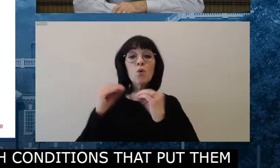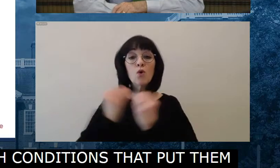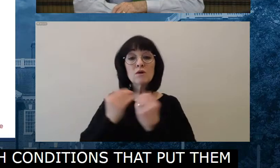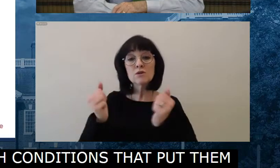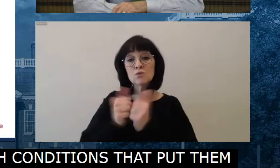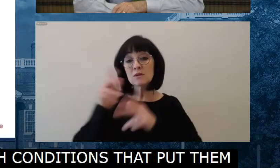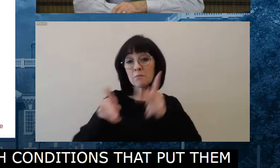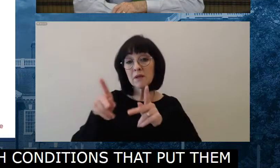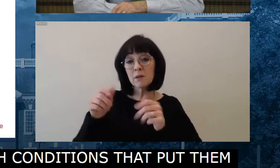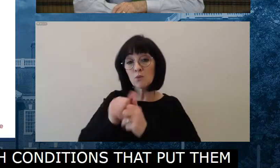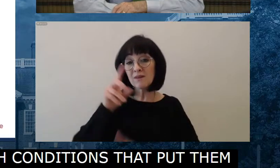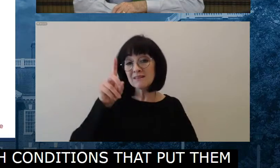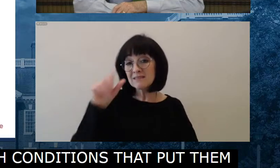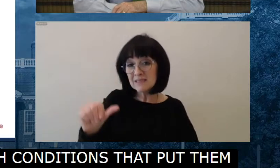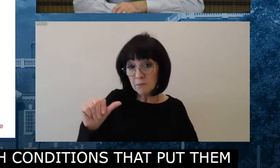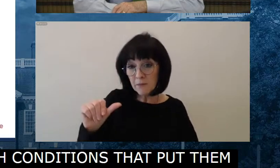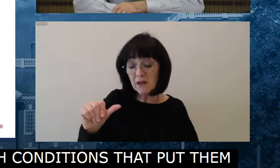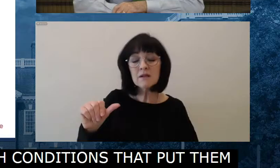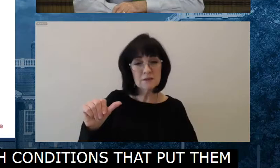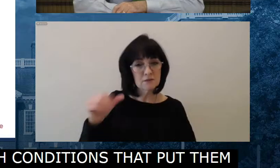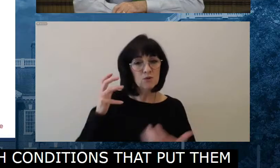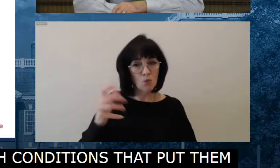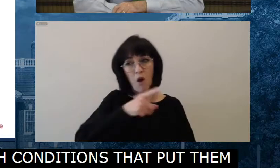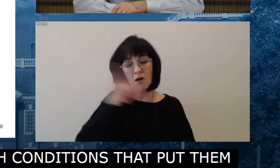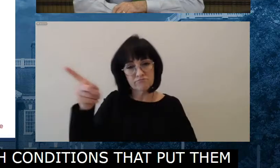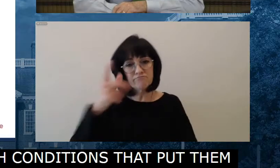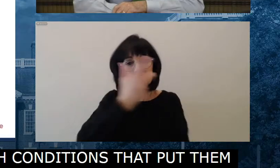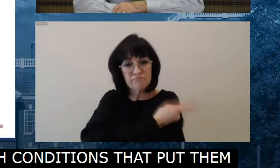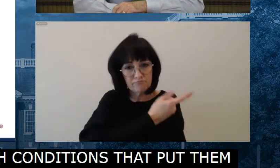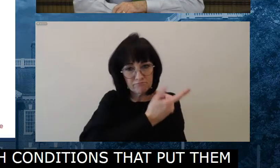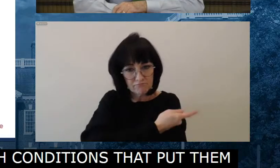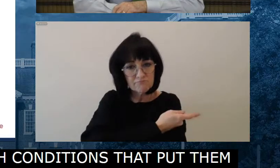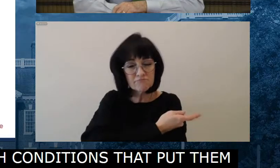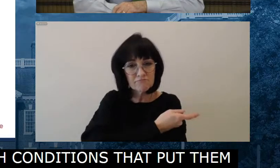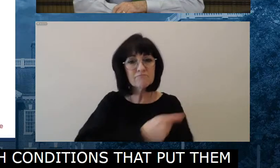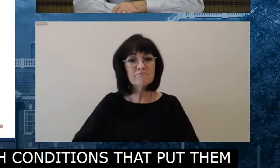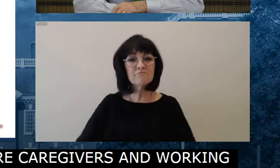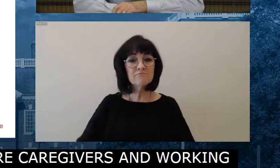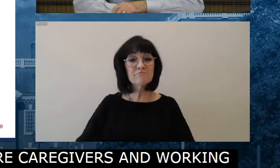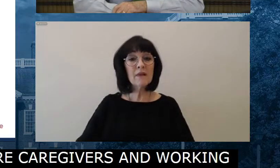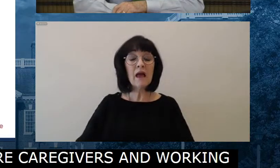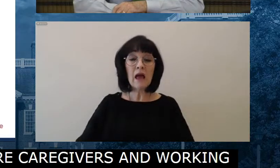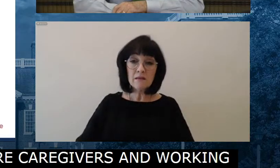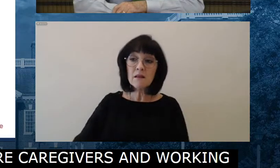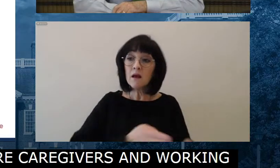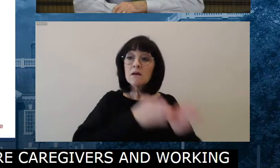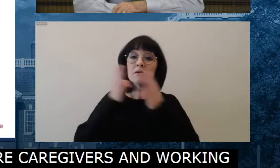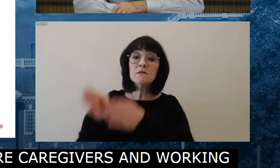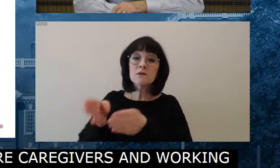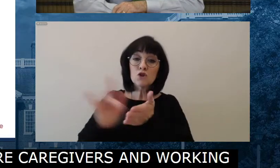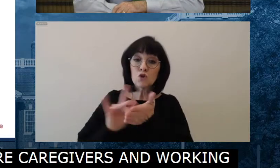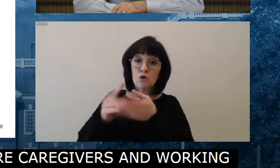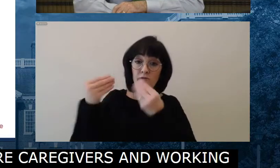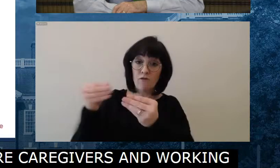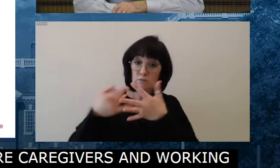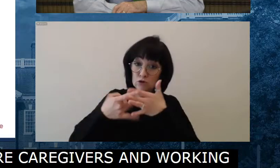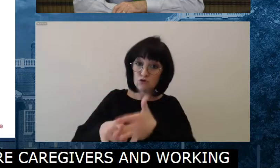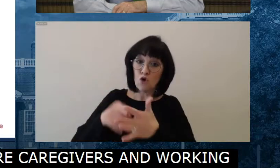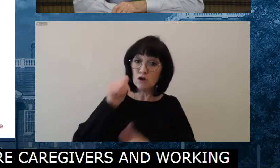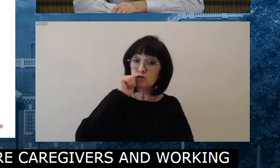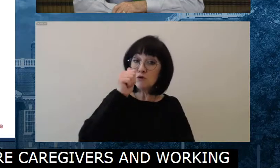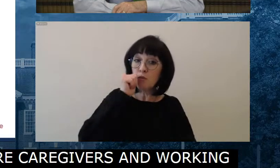to get vaccines into the arms of those Delawareans. And then pharmacies will start tomorrow